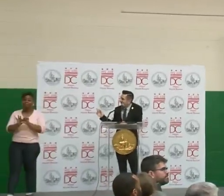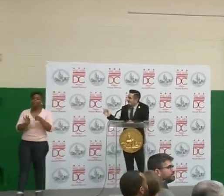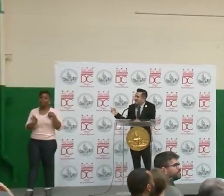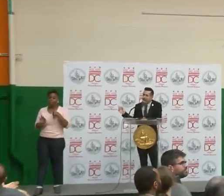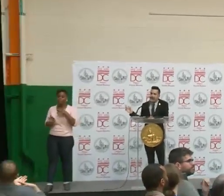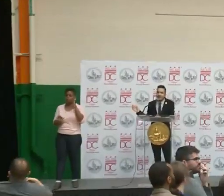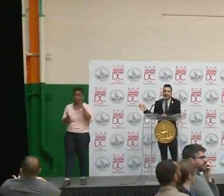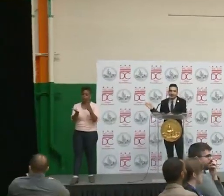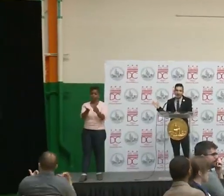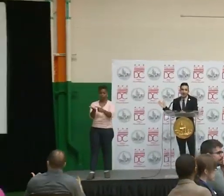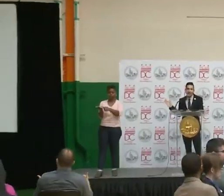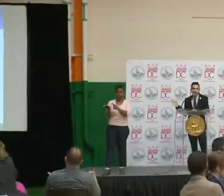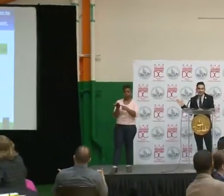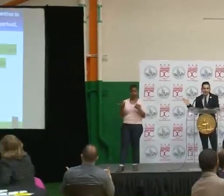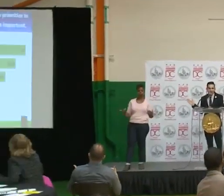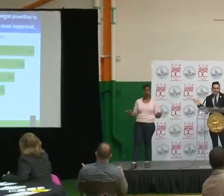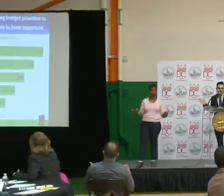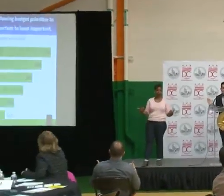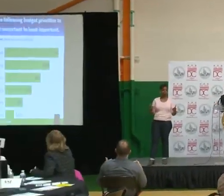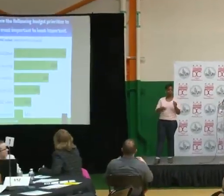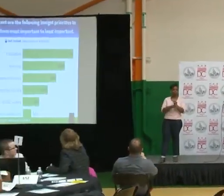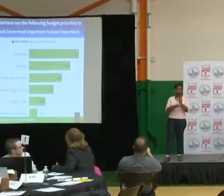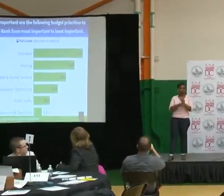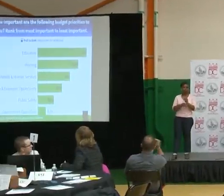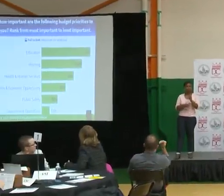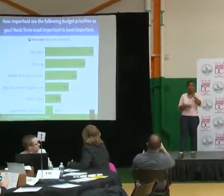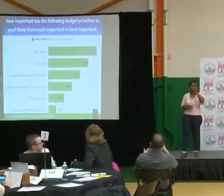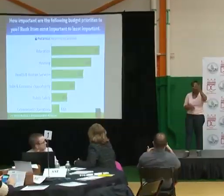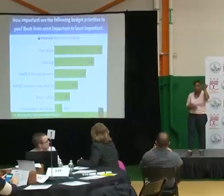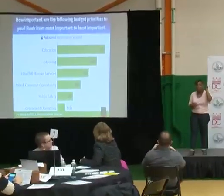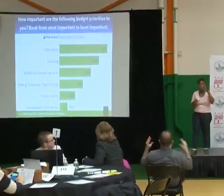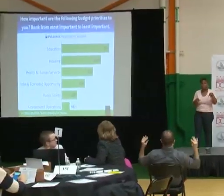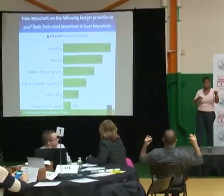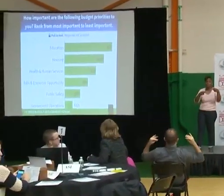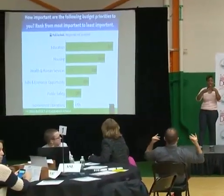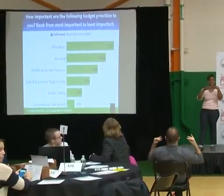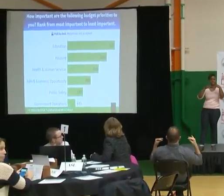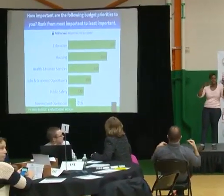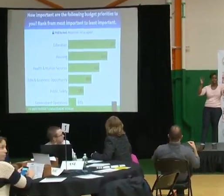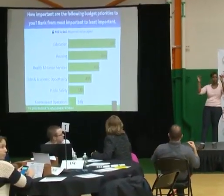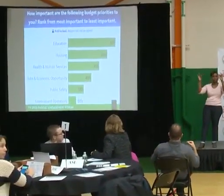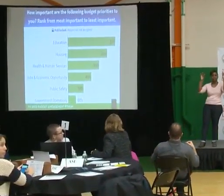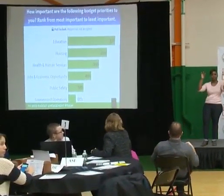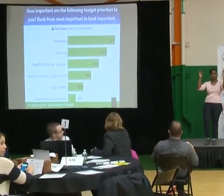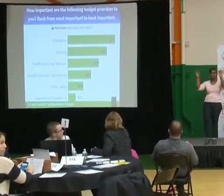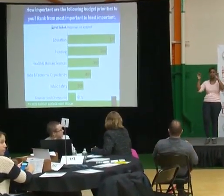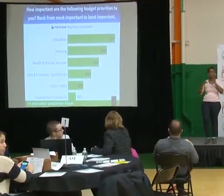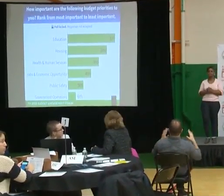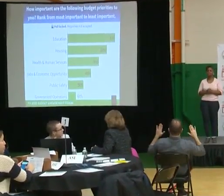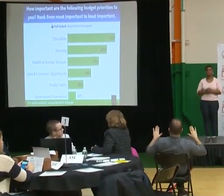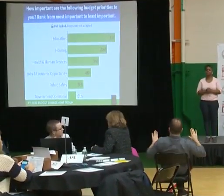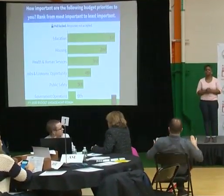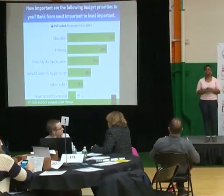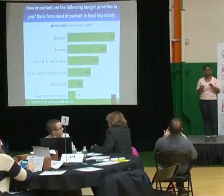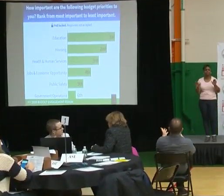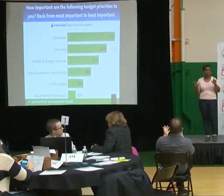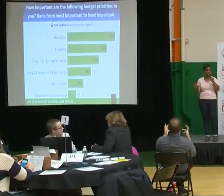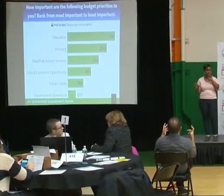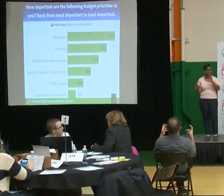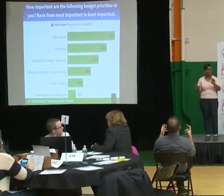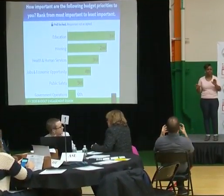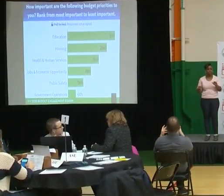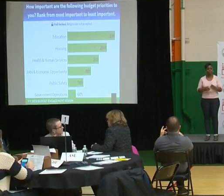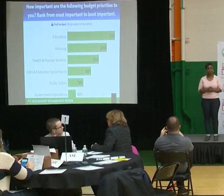remember this slide, because we're going to come back to this question. If you all can just, thank you. We're going to come back to the